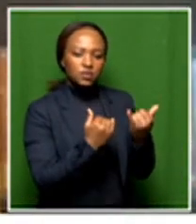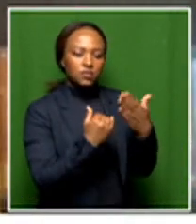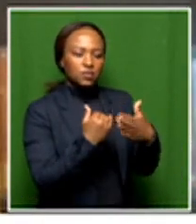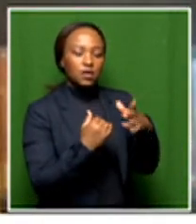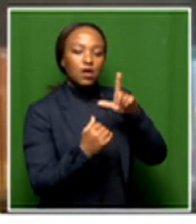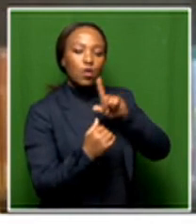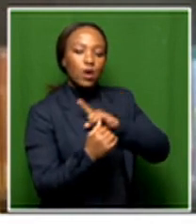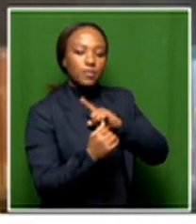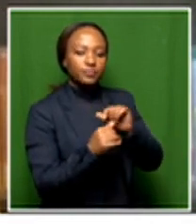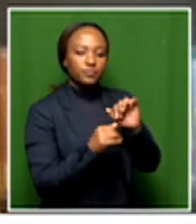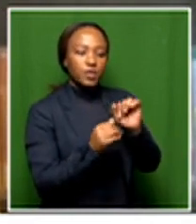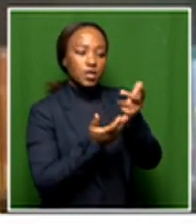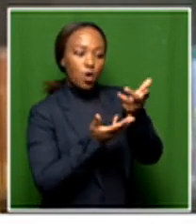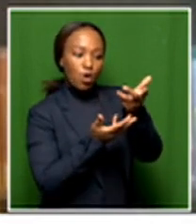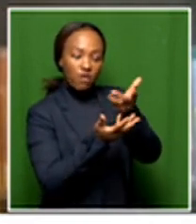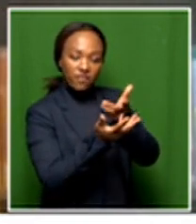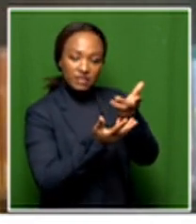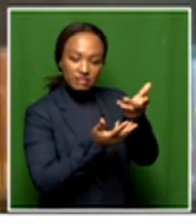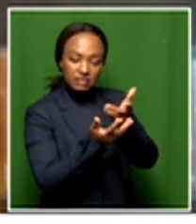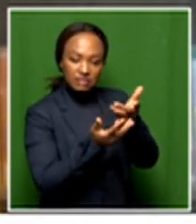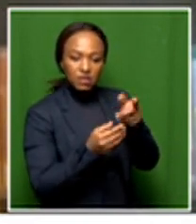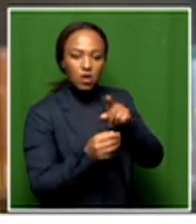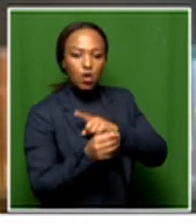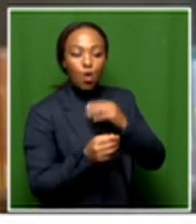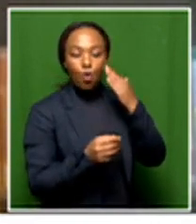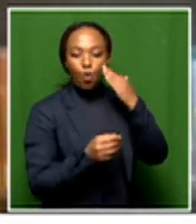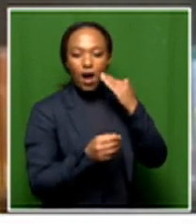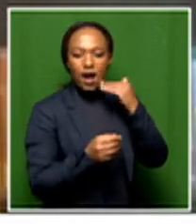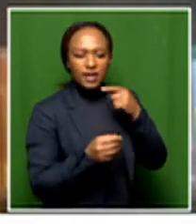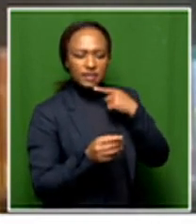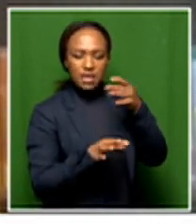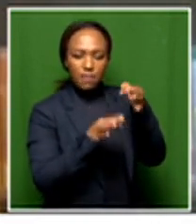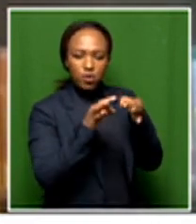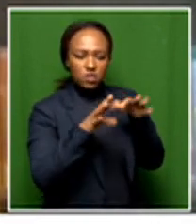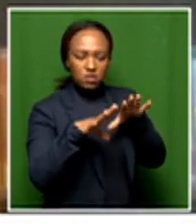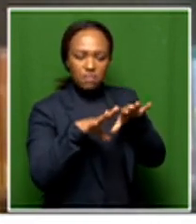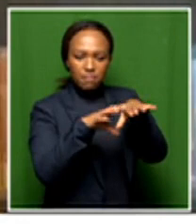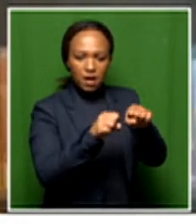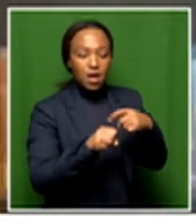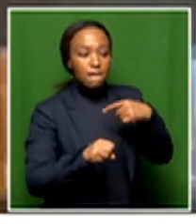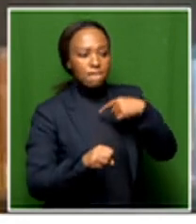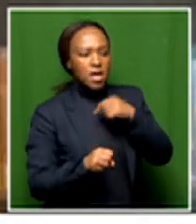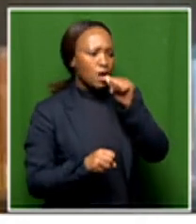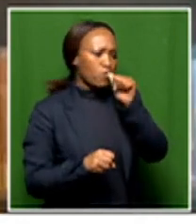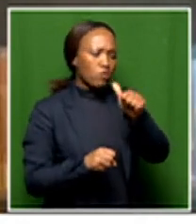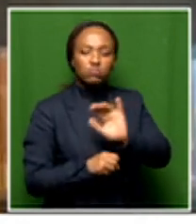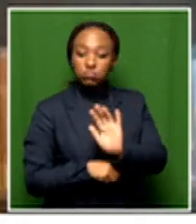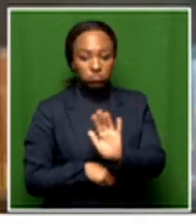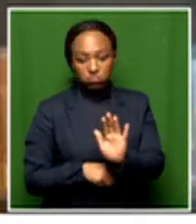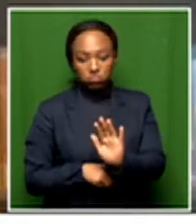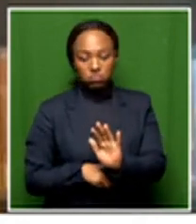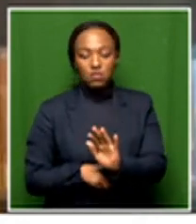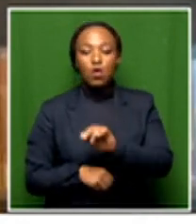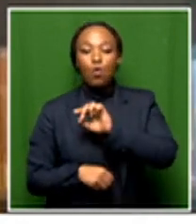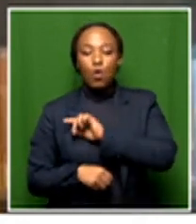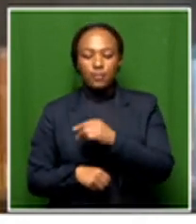of conservatism that is nostalgic of colonialism and apartheid. And I'm not making up this stuff, by the way. Helen